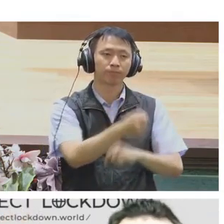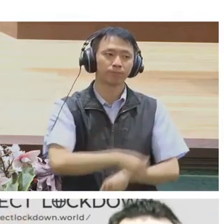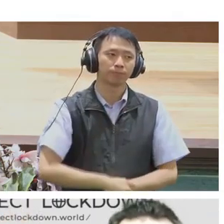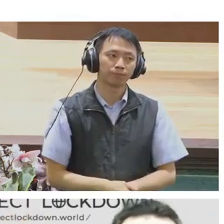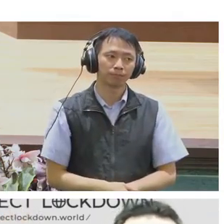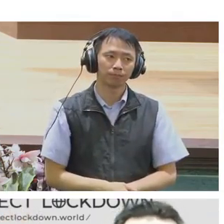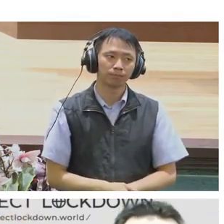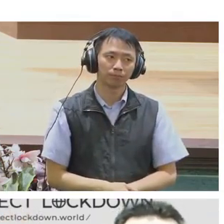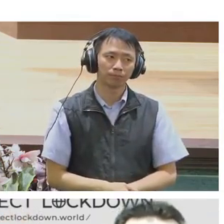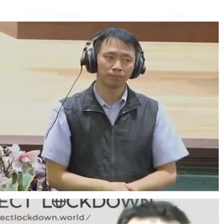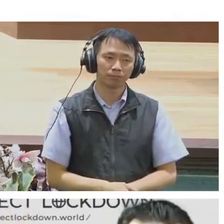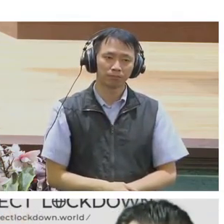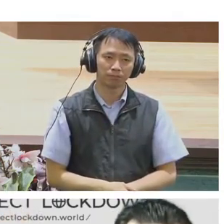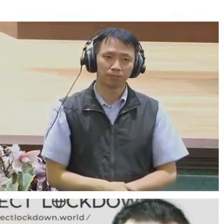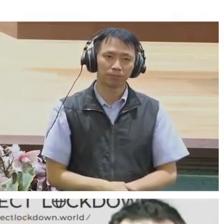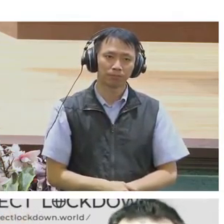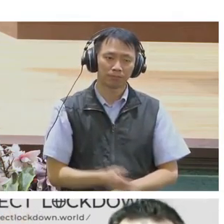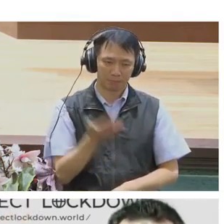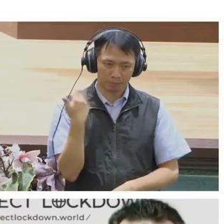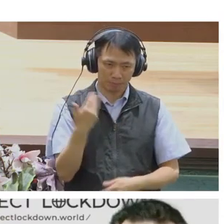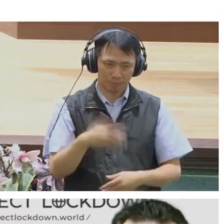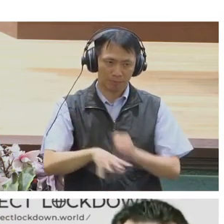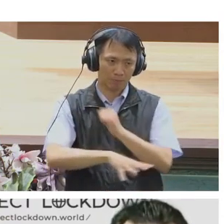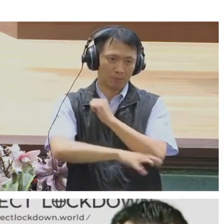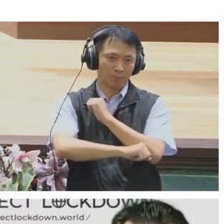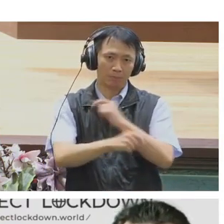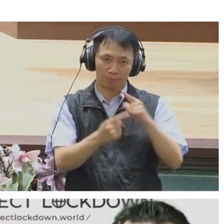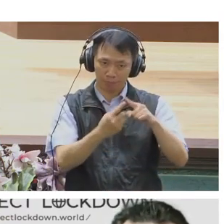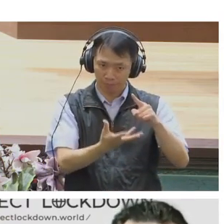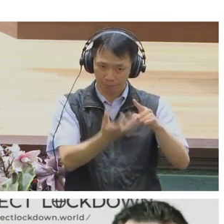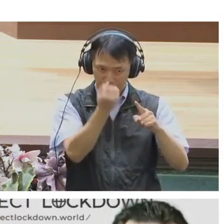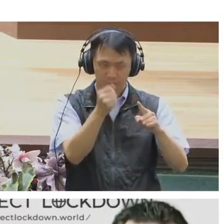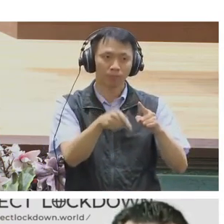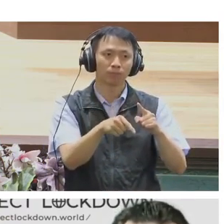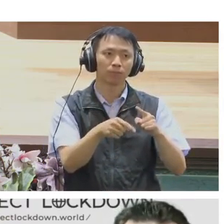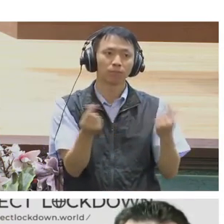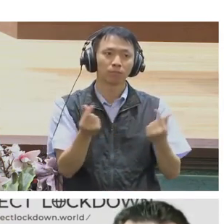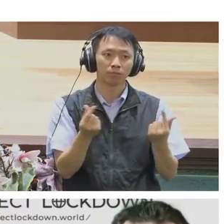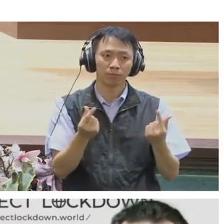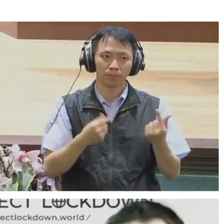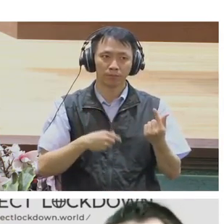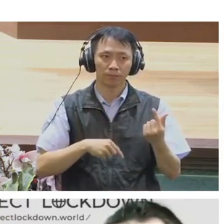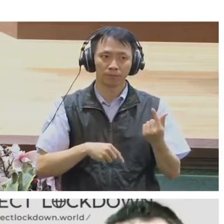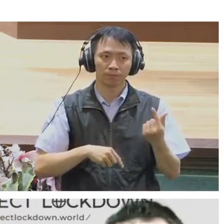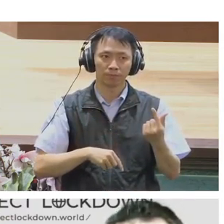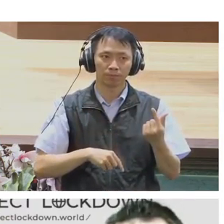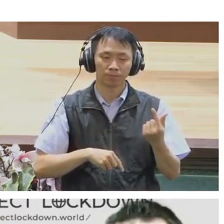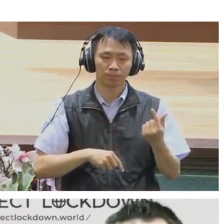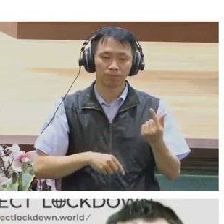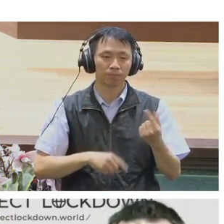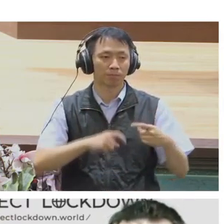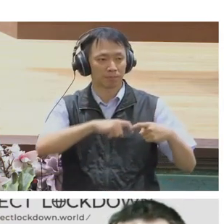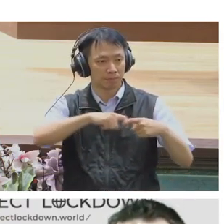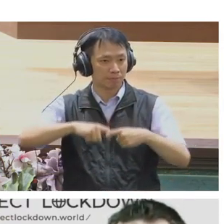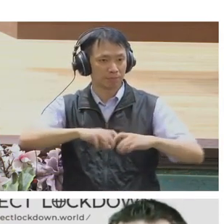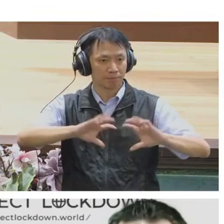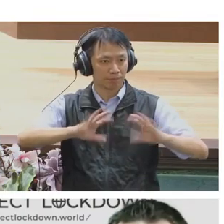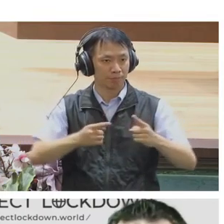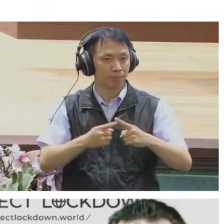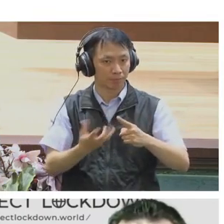stick as best as possible to the Universal Declaration of Human Rights. And when we look at this from an